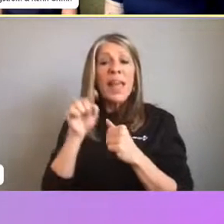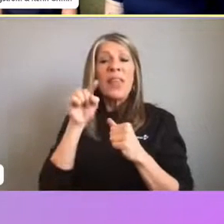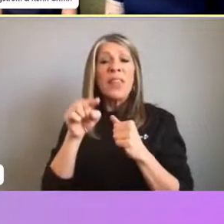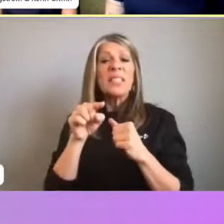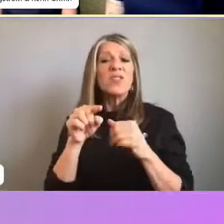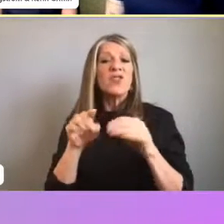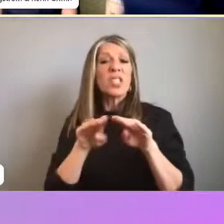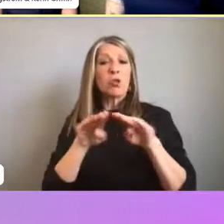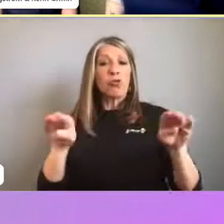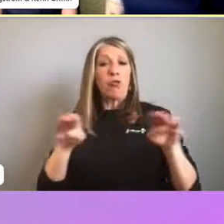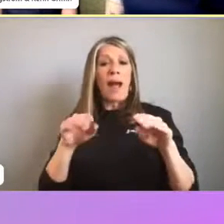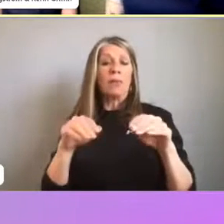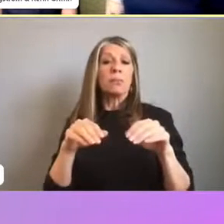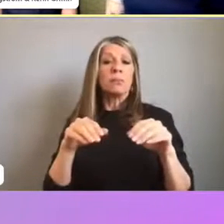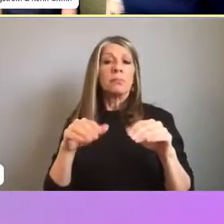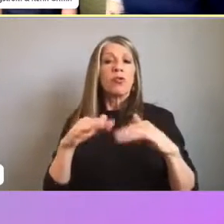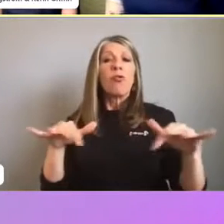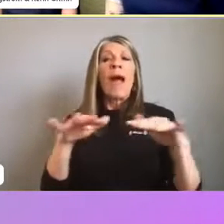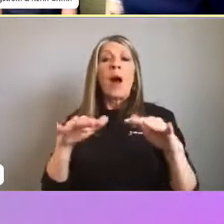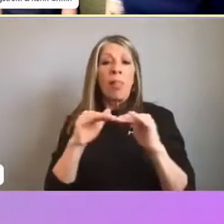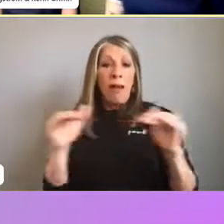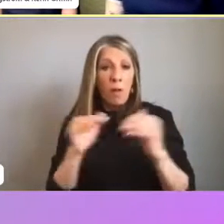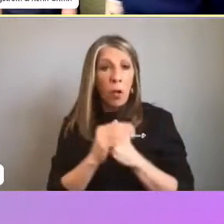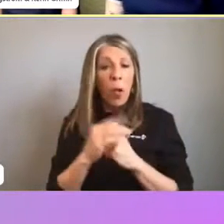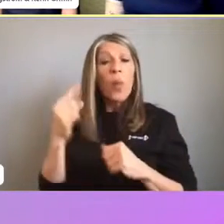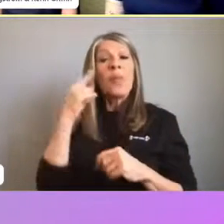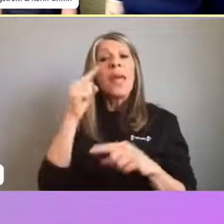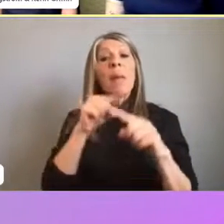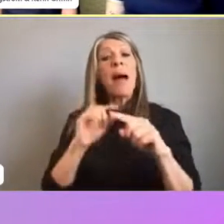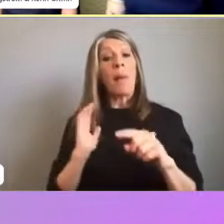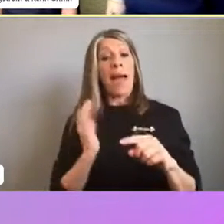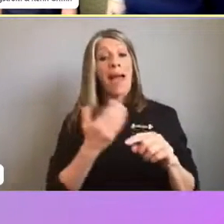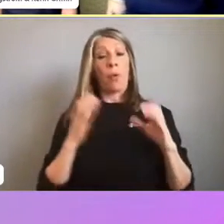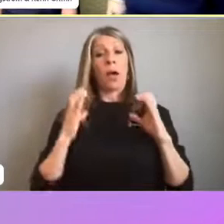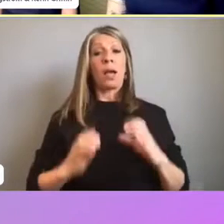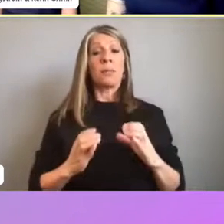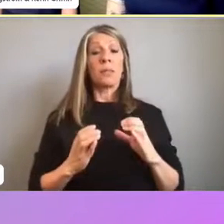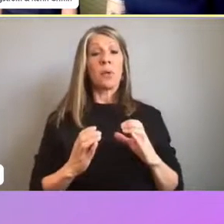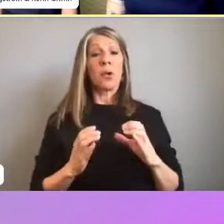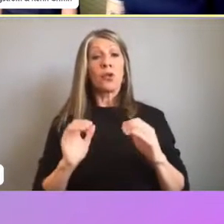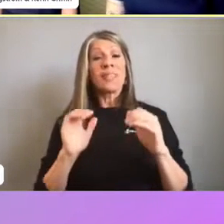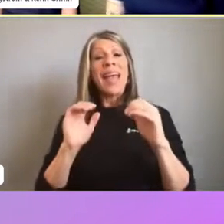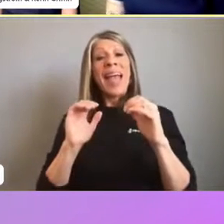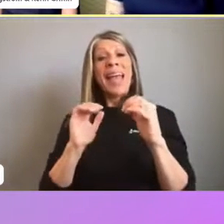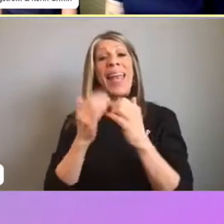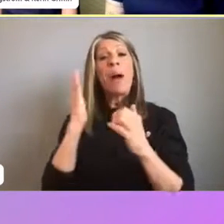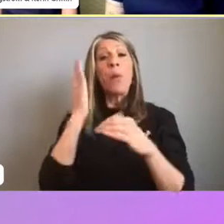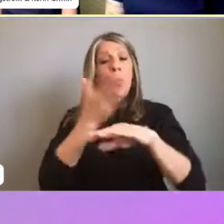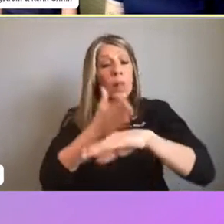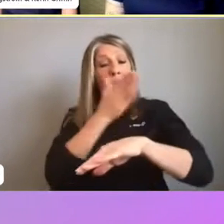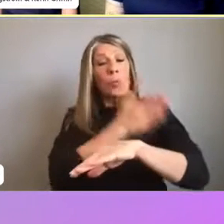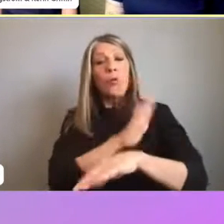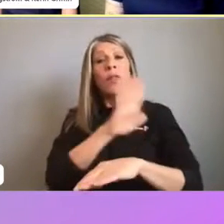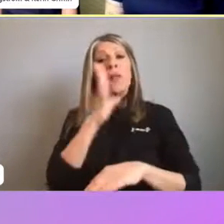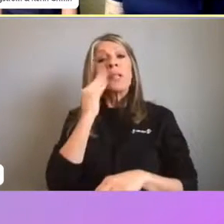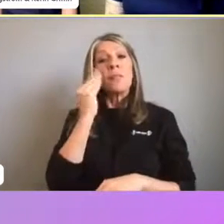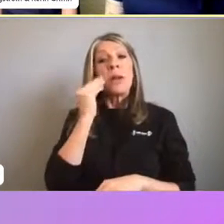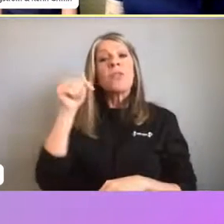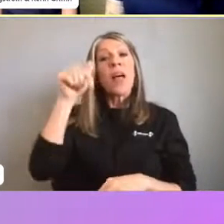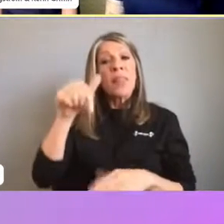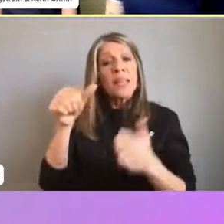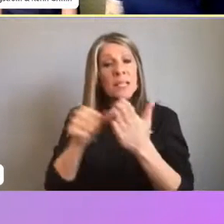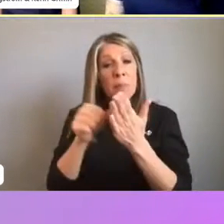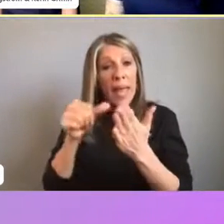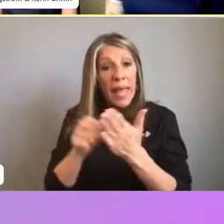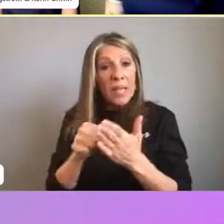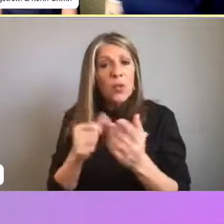level. Instead, we think about our customers and how it would enhance their experiences on this page.